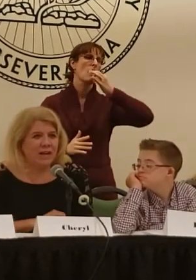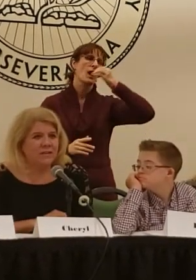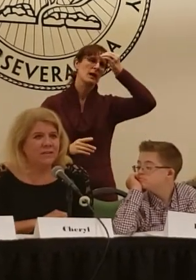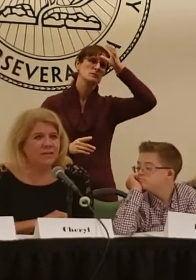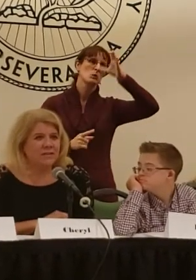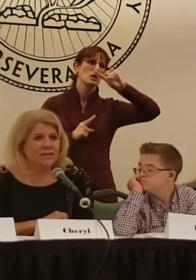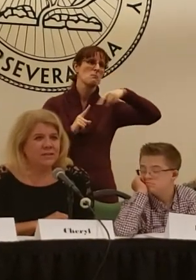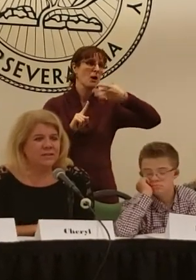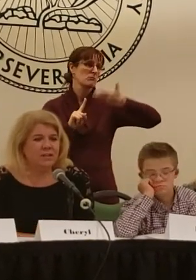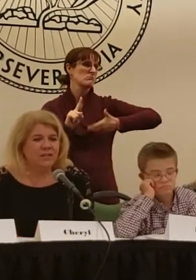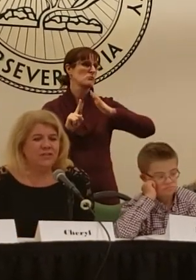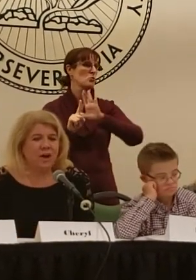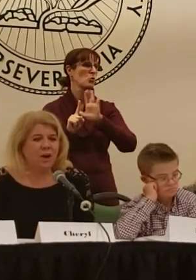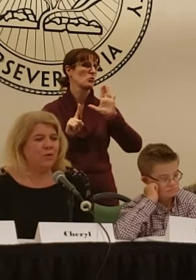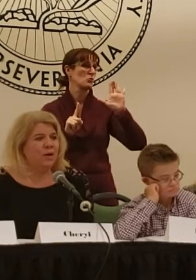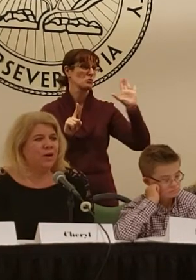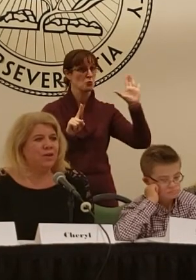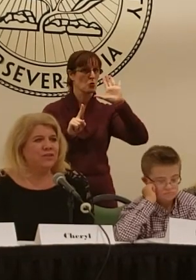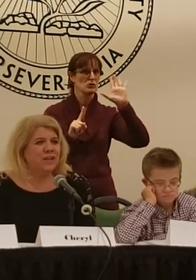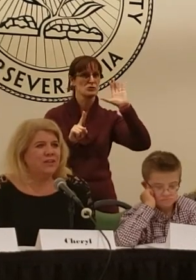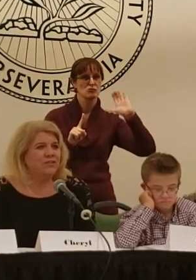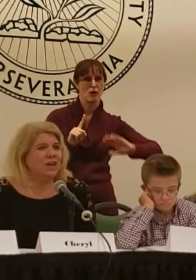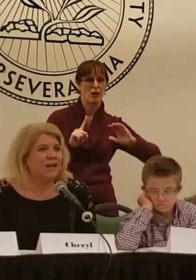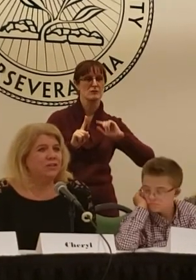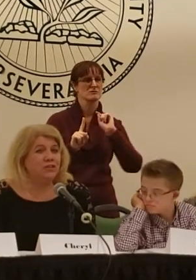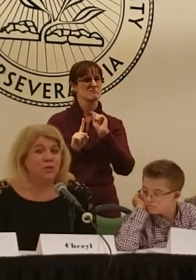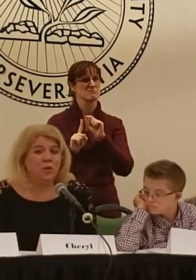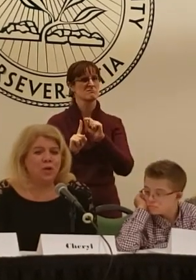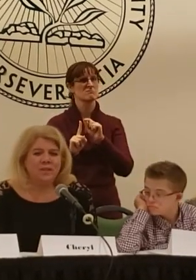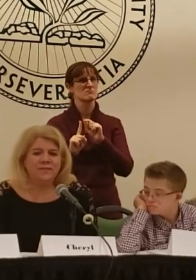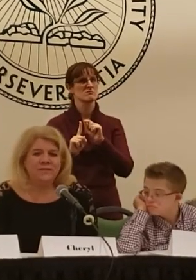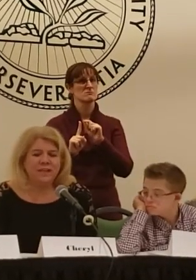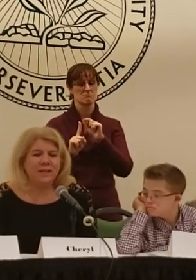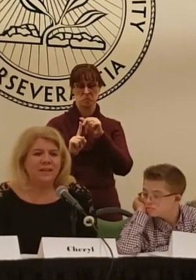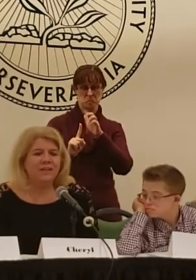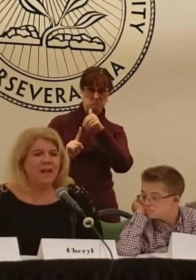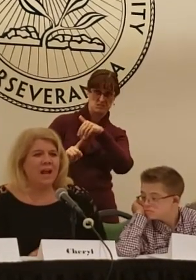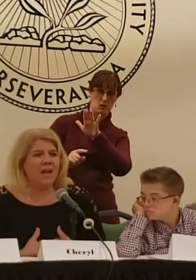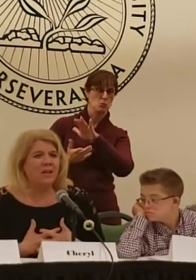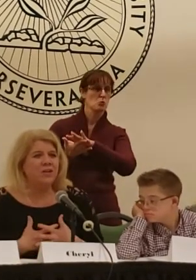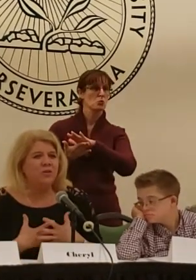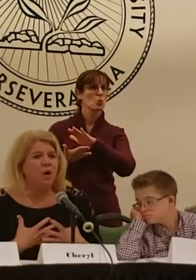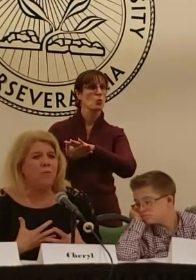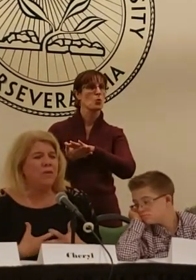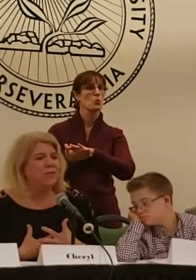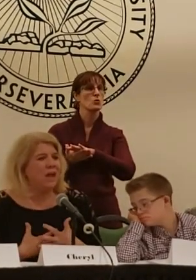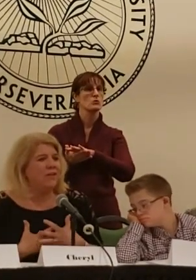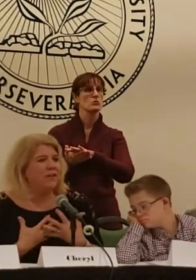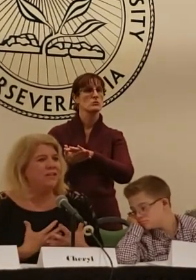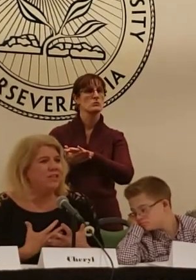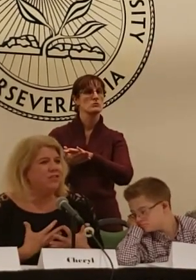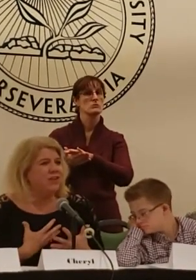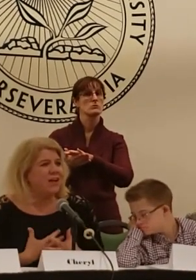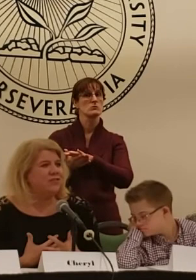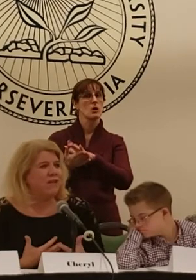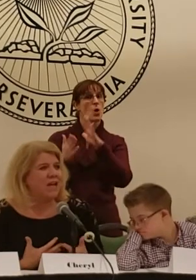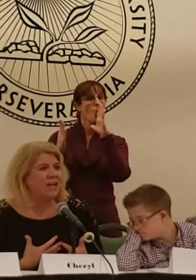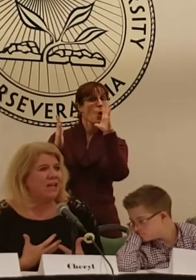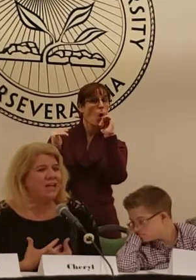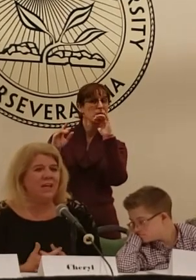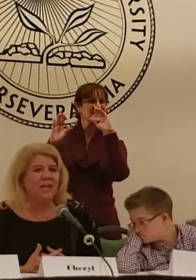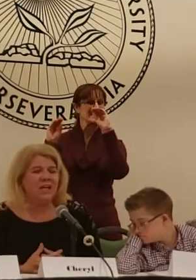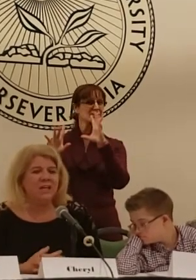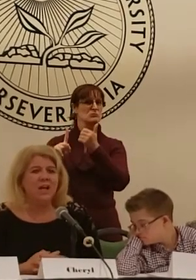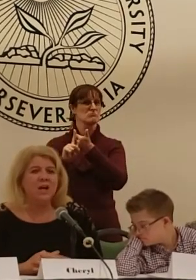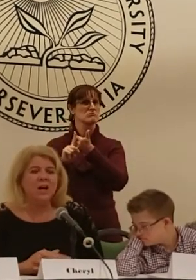your child. So you're sending your child to school, and you hope that the teacher has